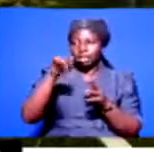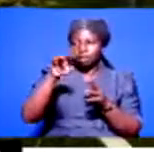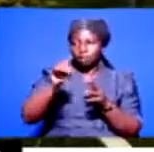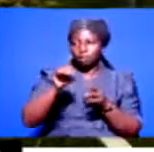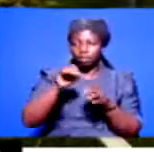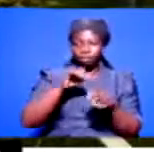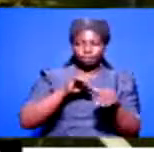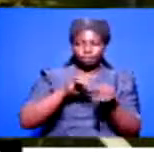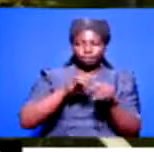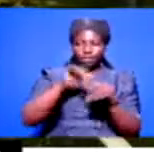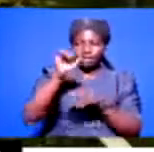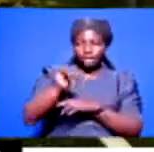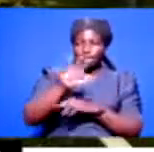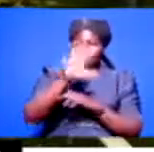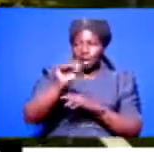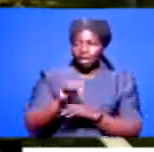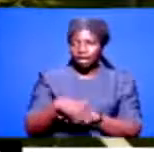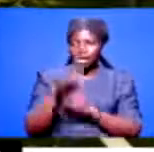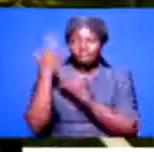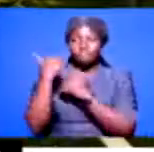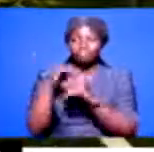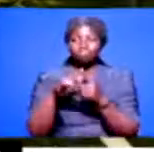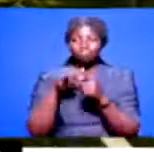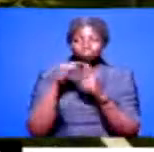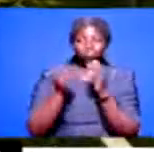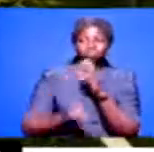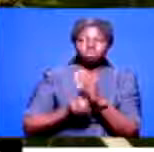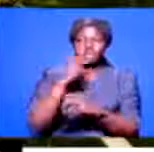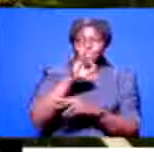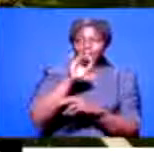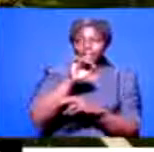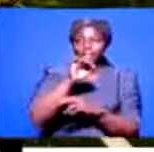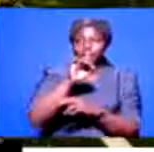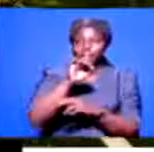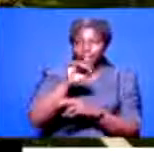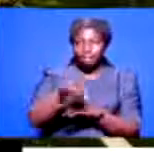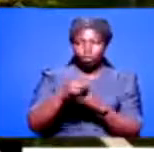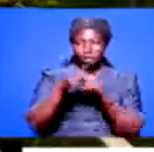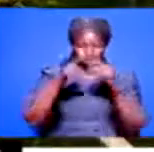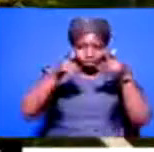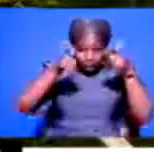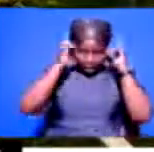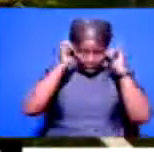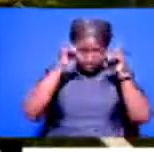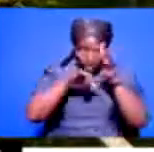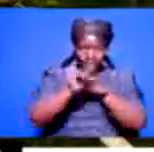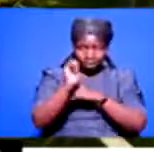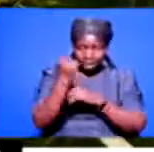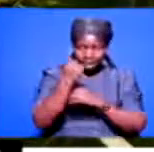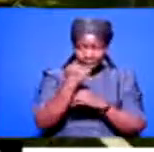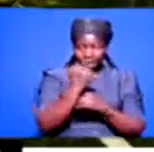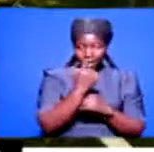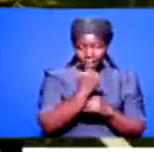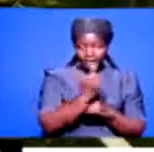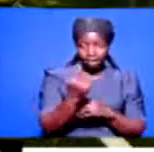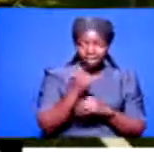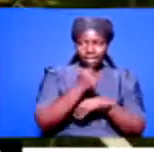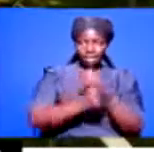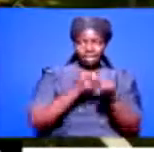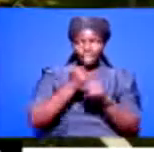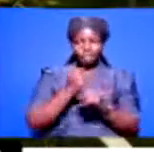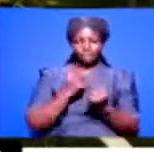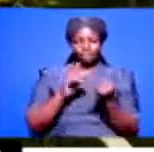about 30,000 trucks per annum. These are the three plants that we have in Kenya: AVA in Mombasa, Isuzu East Africa,